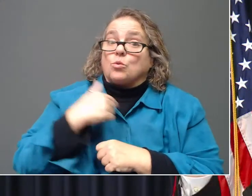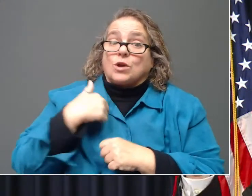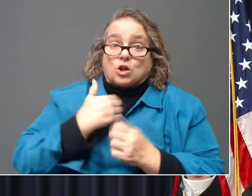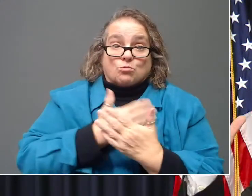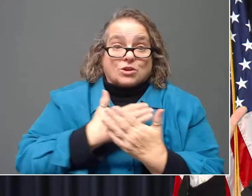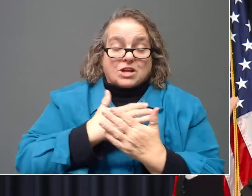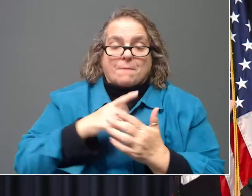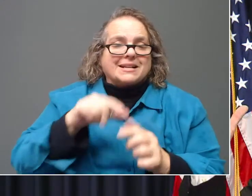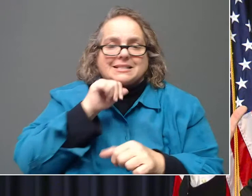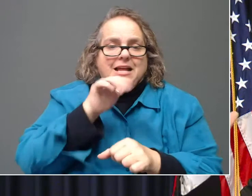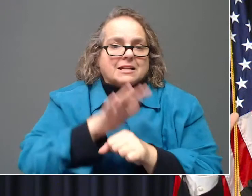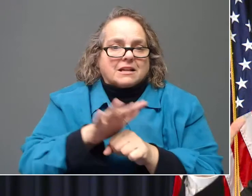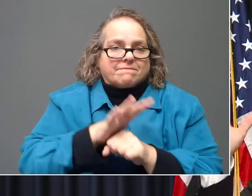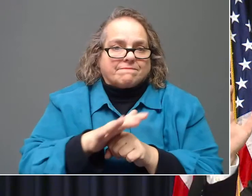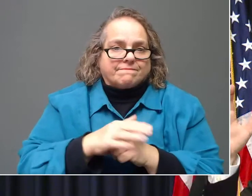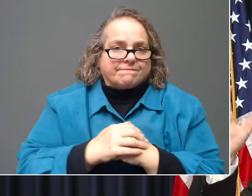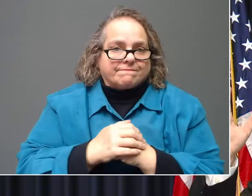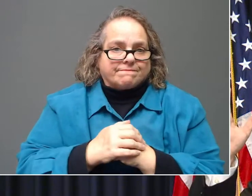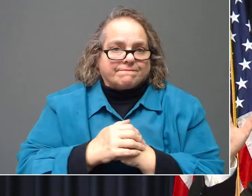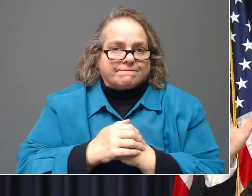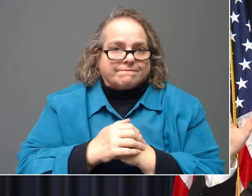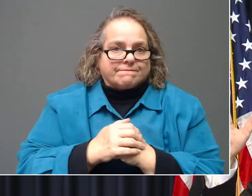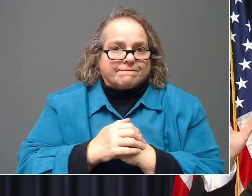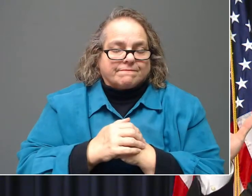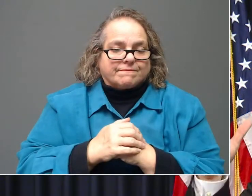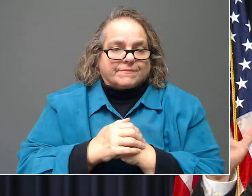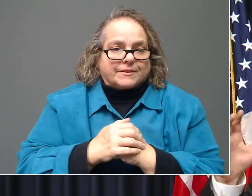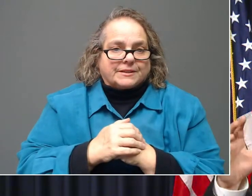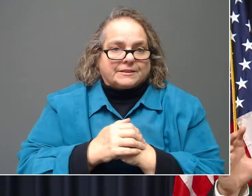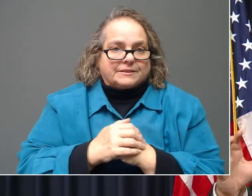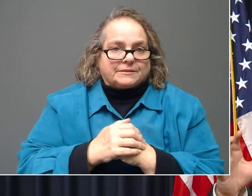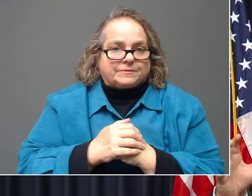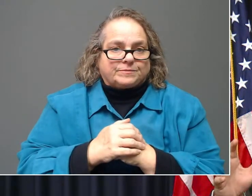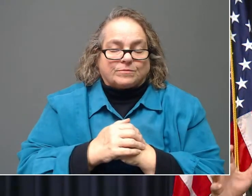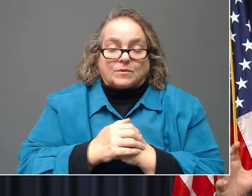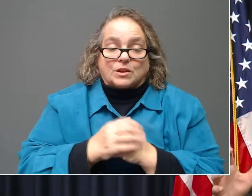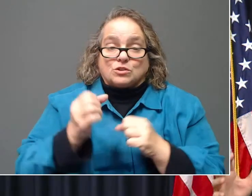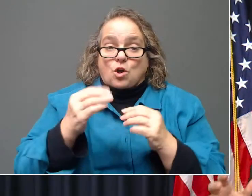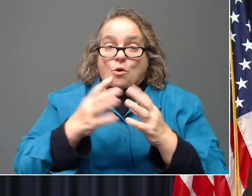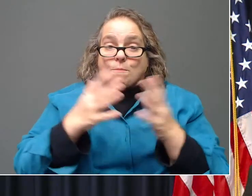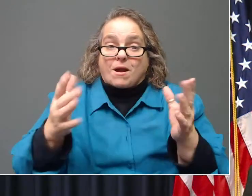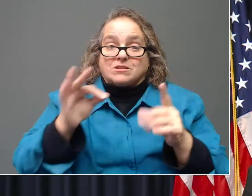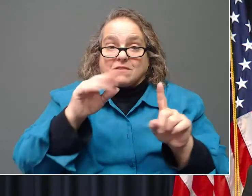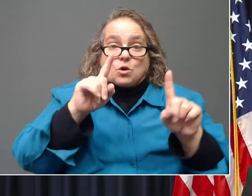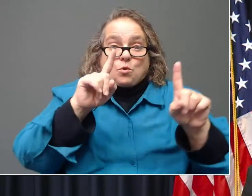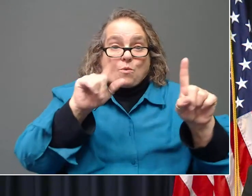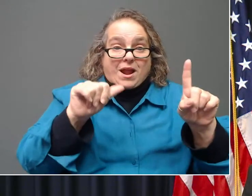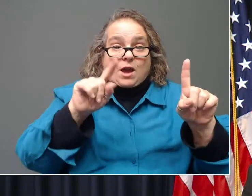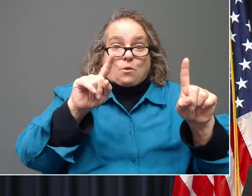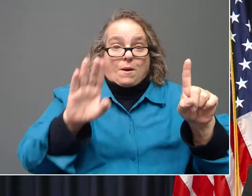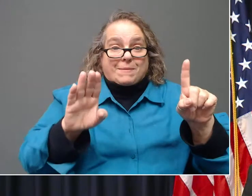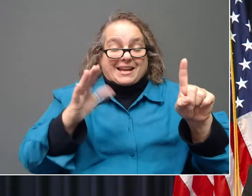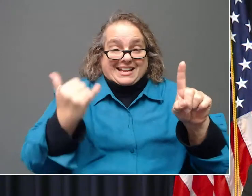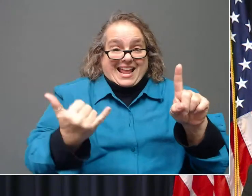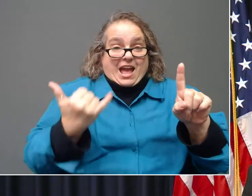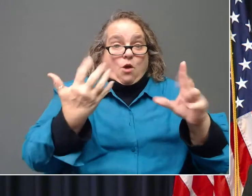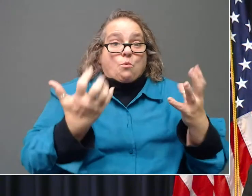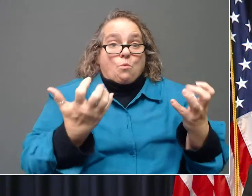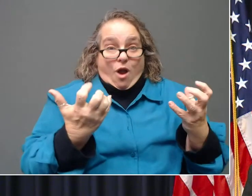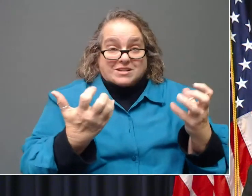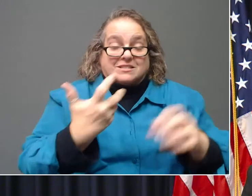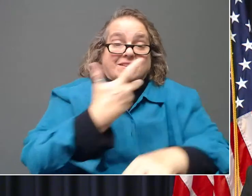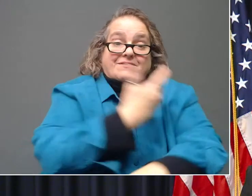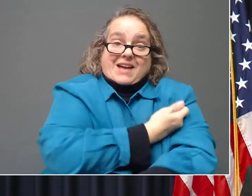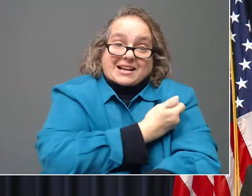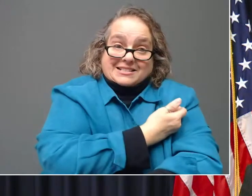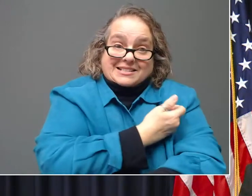that so much of each of 1A and 1B now wants to get the vaccination, and